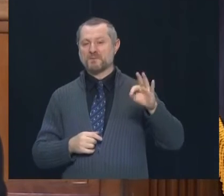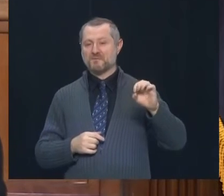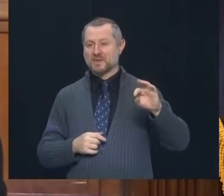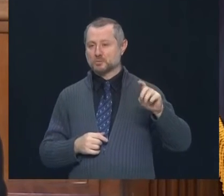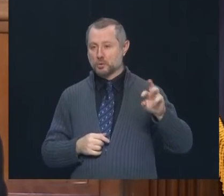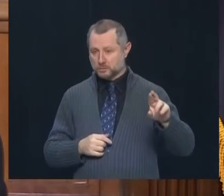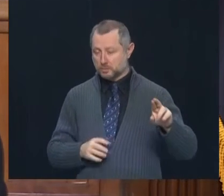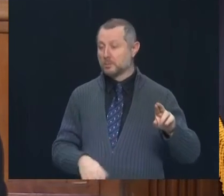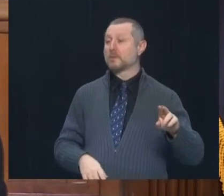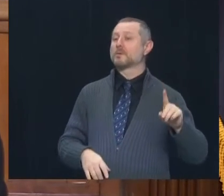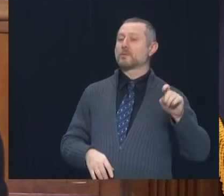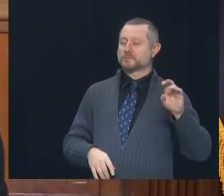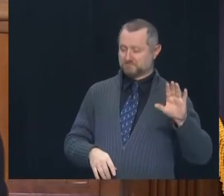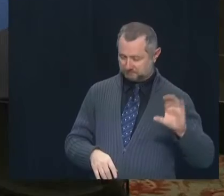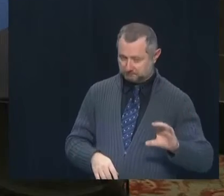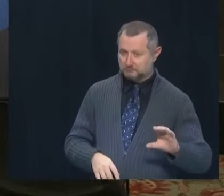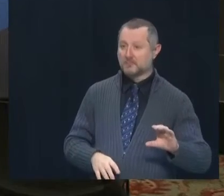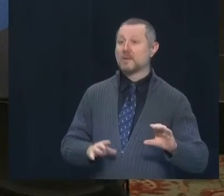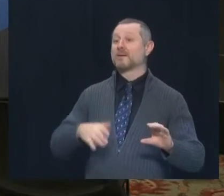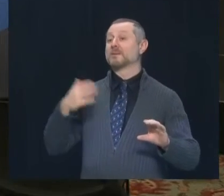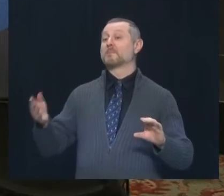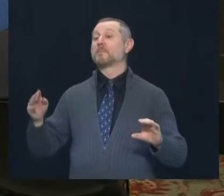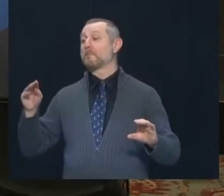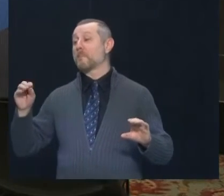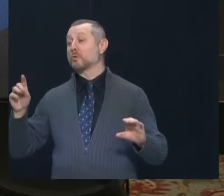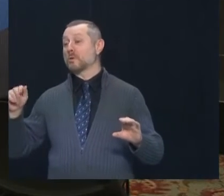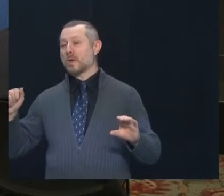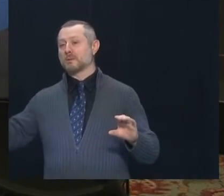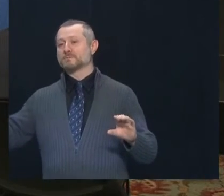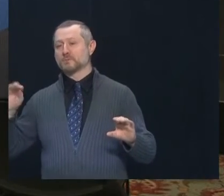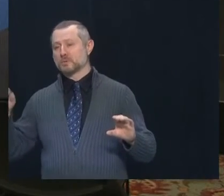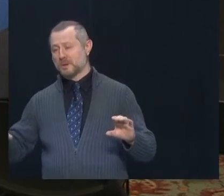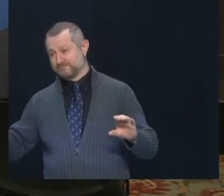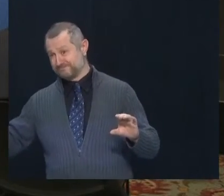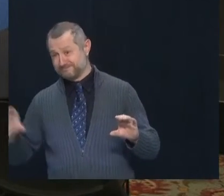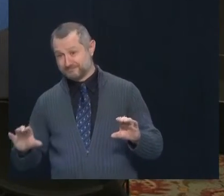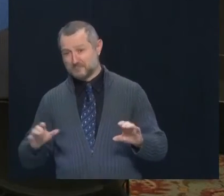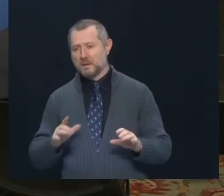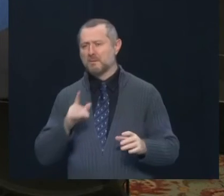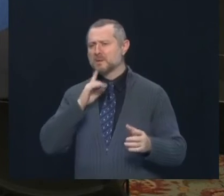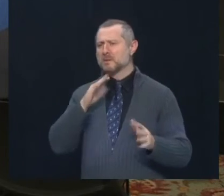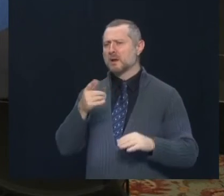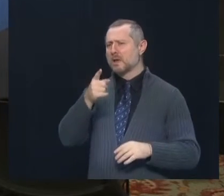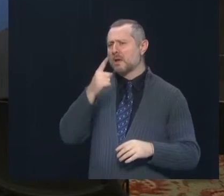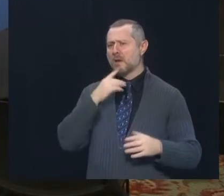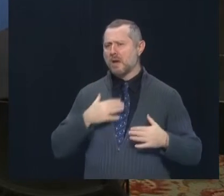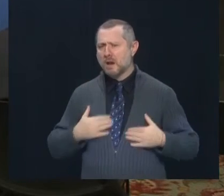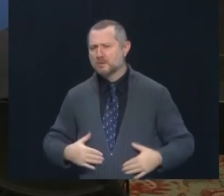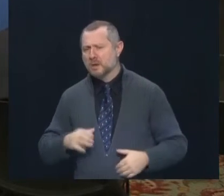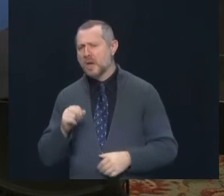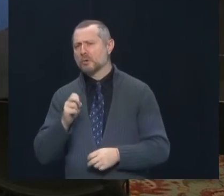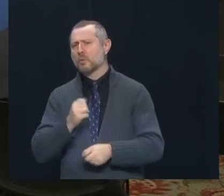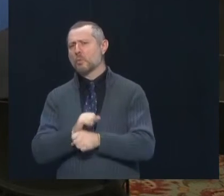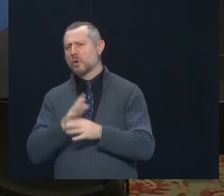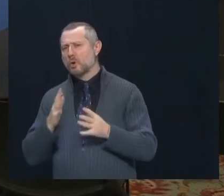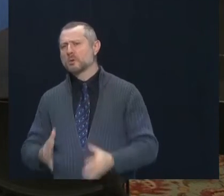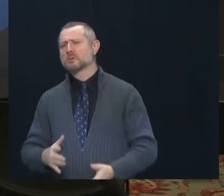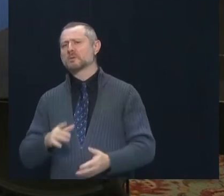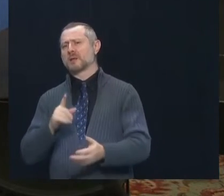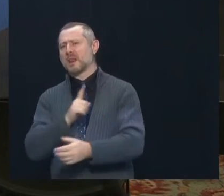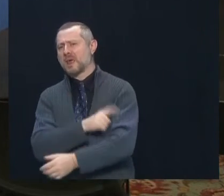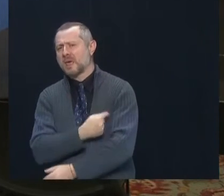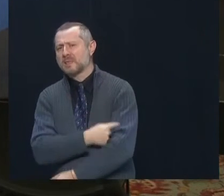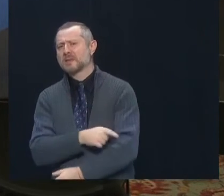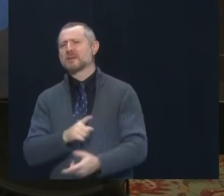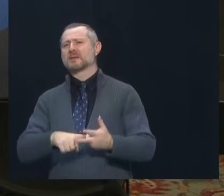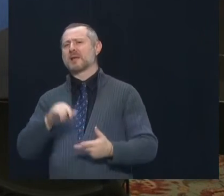own plan says healthcare workers, clinical and non-clinical, and patient care settings, and it says ICU, emergency department, and EMS